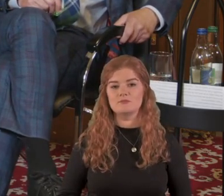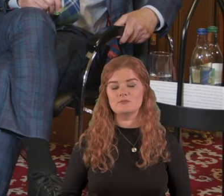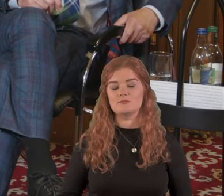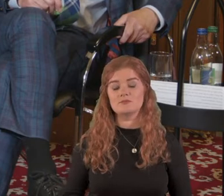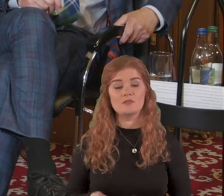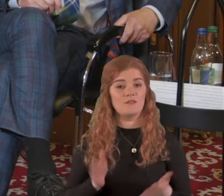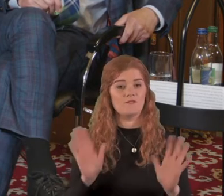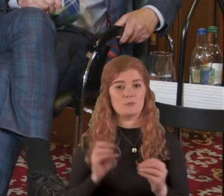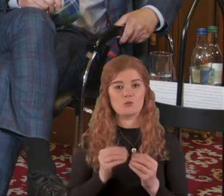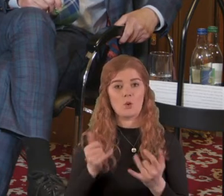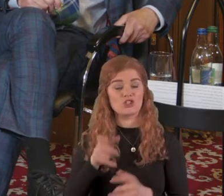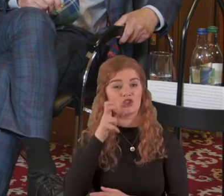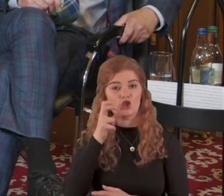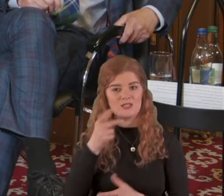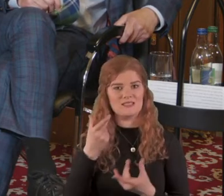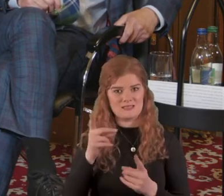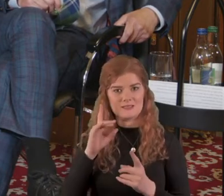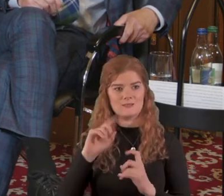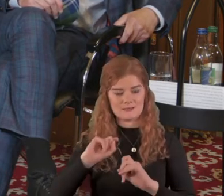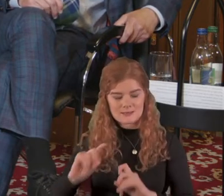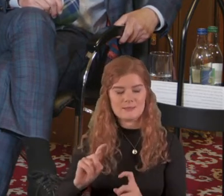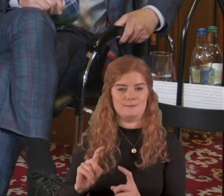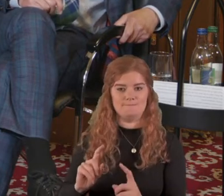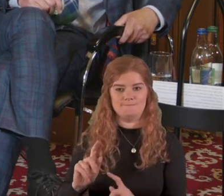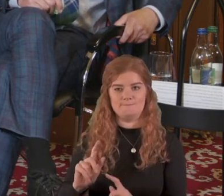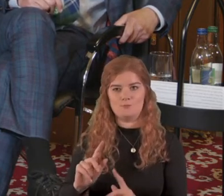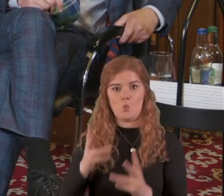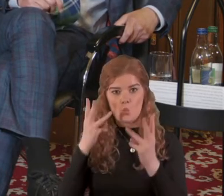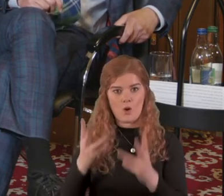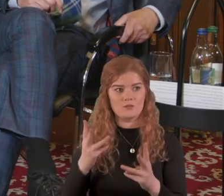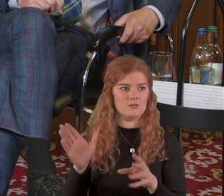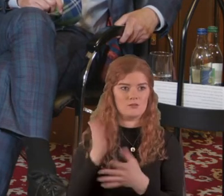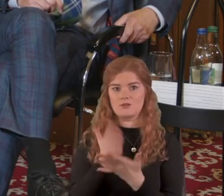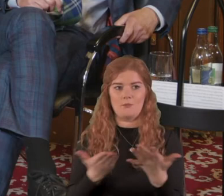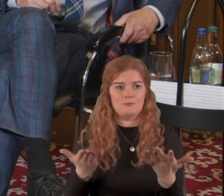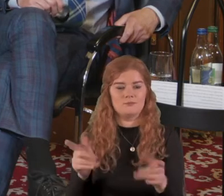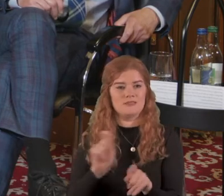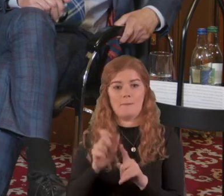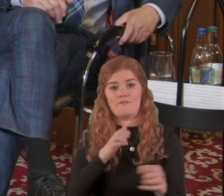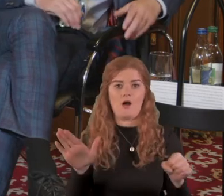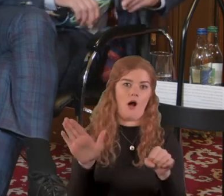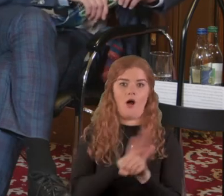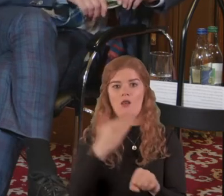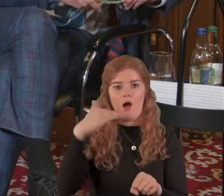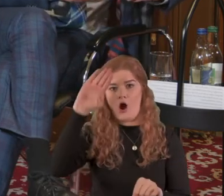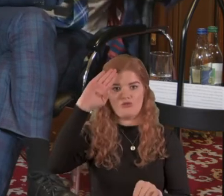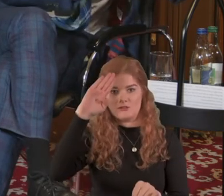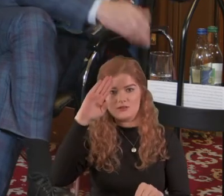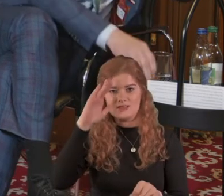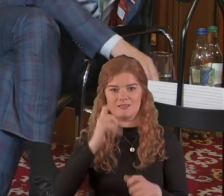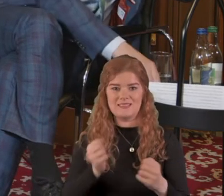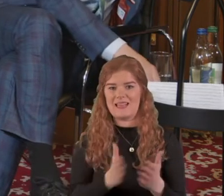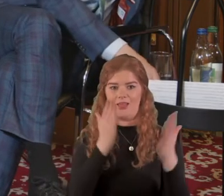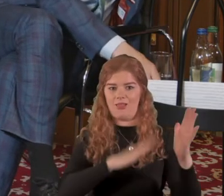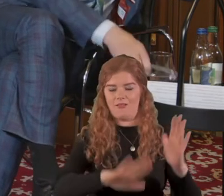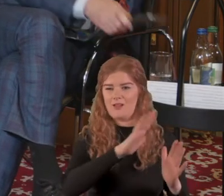I mentioned before that Churchill still hankered after some sort of all-Ireland deal. I don't know whether I'll